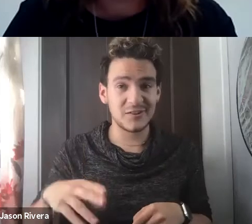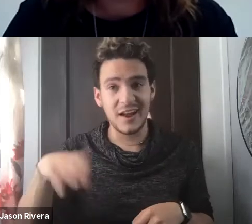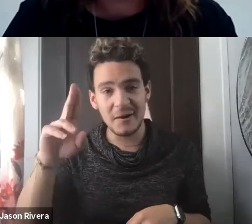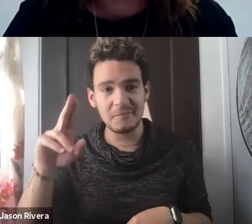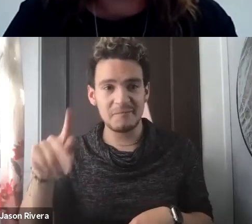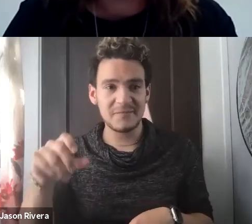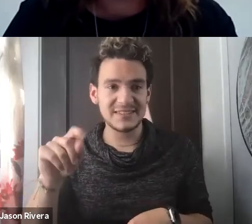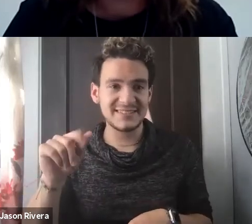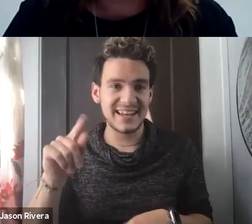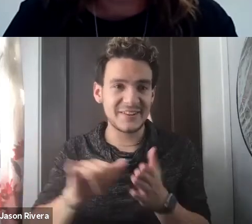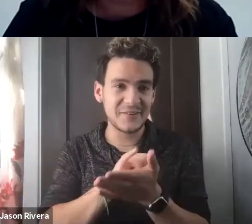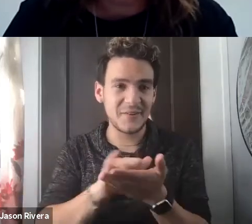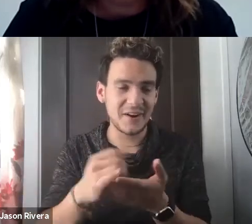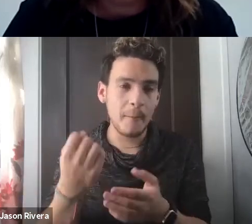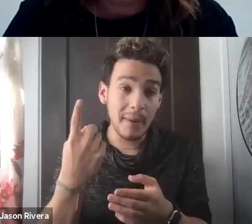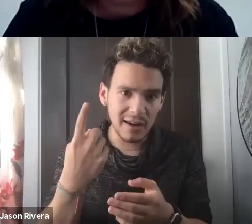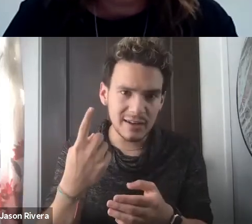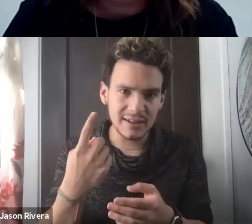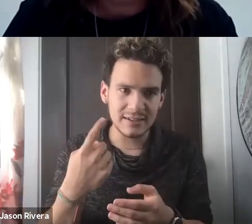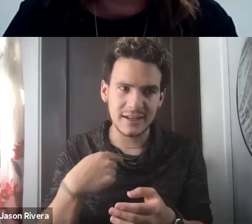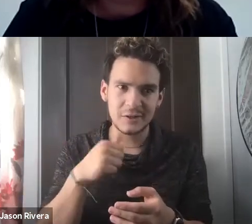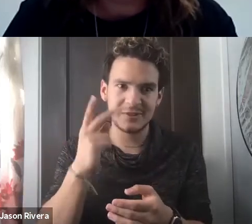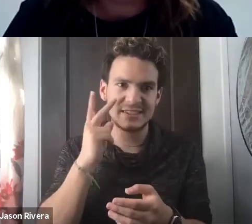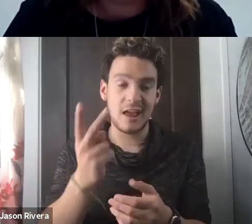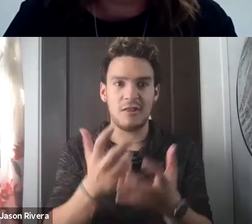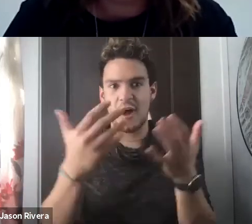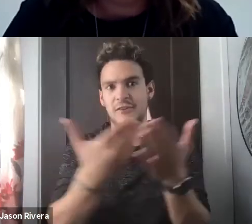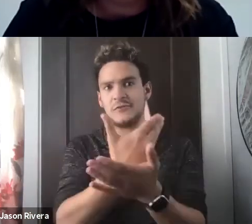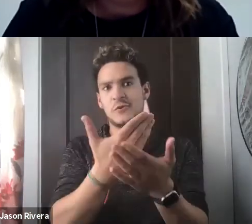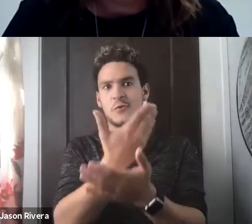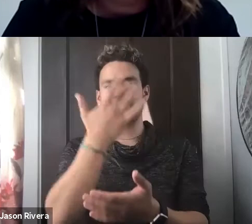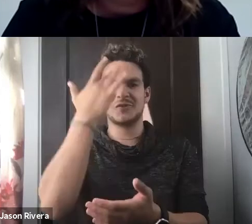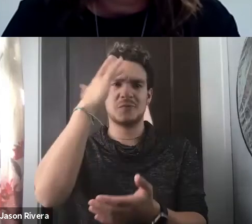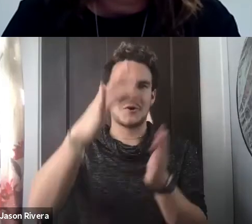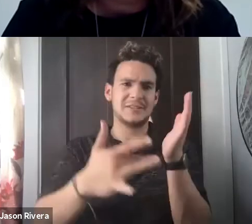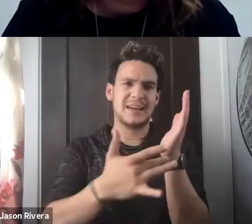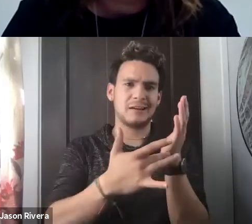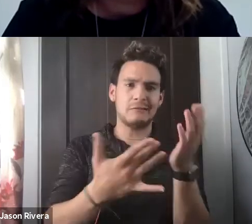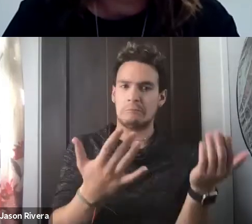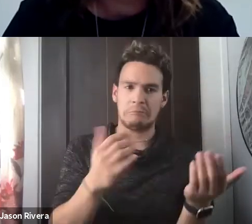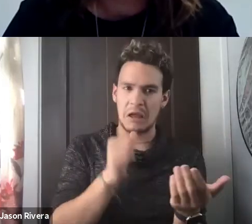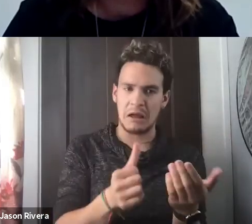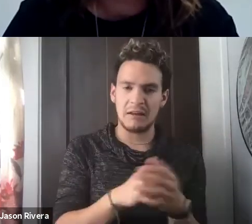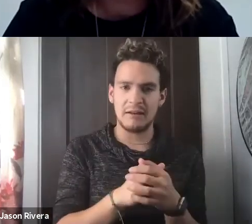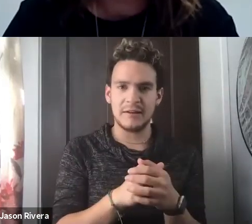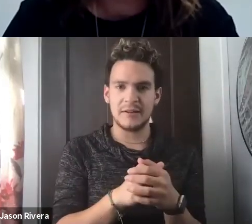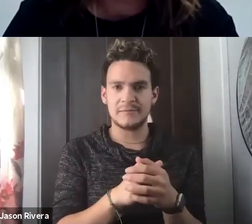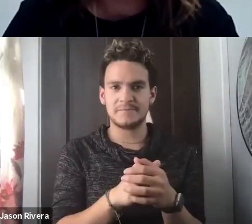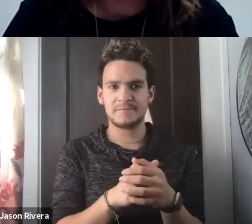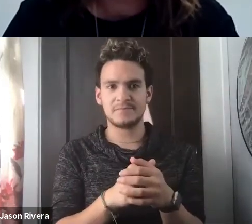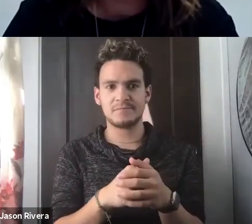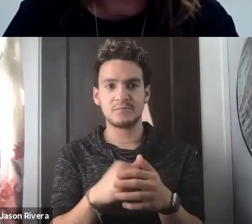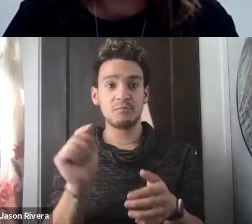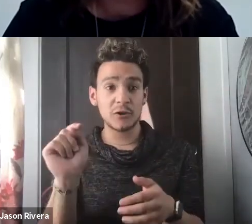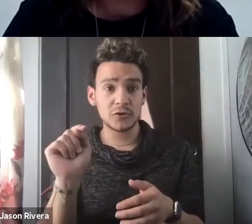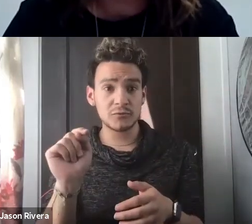that said, I don't see a lot of new smart technology. I think Andy referenced that, but certainly in restrooms, if